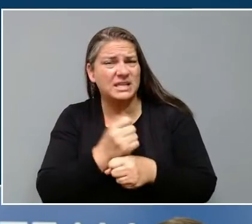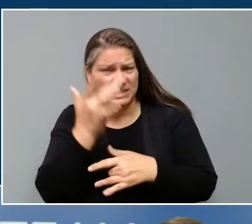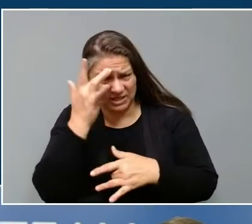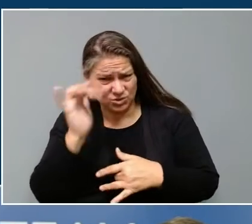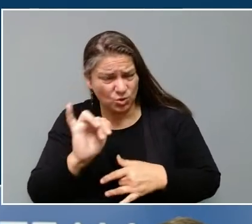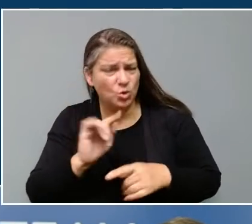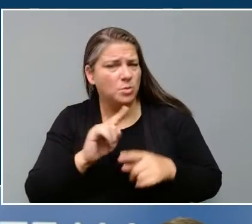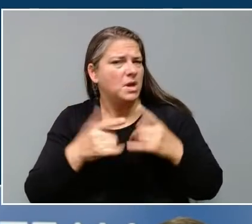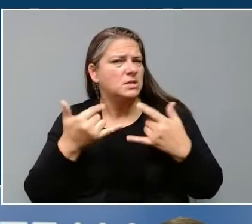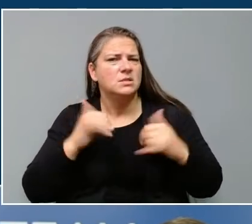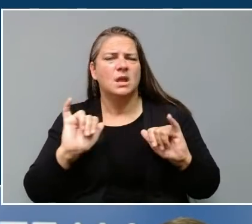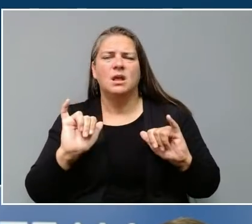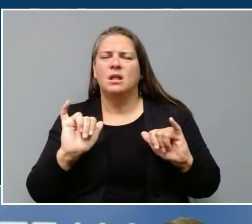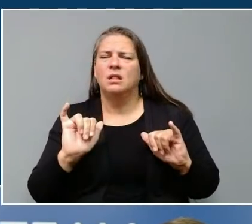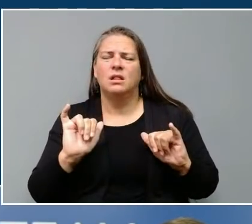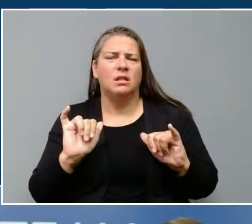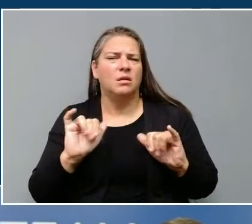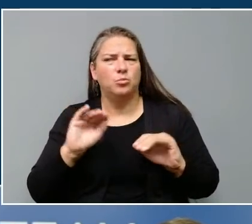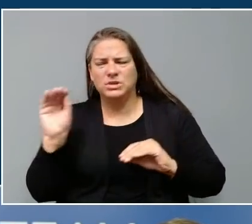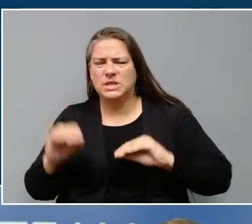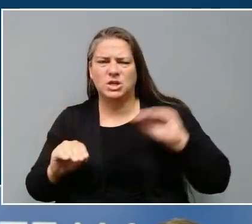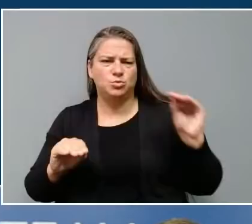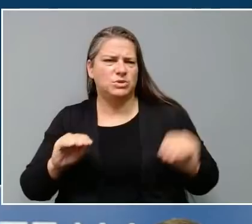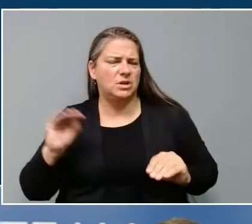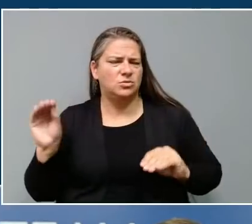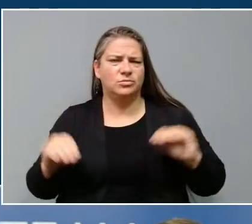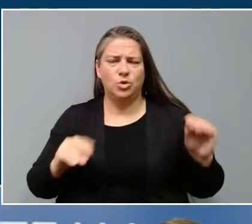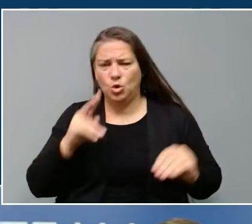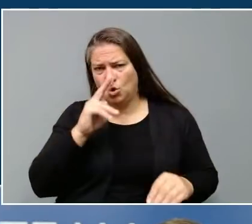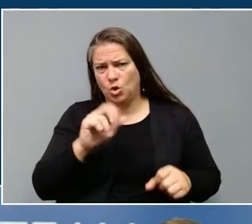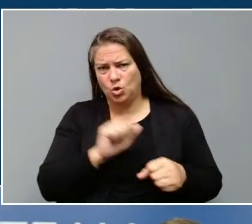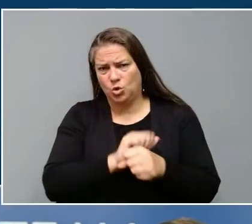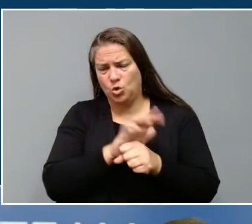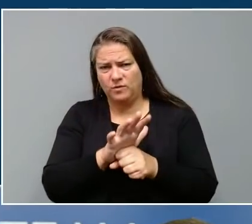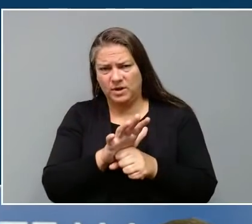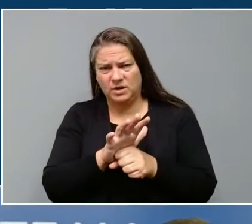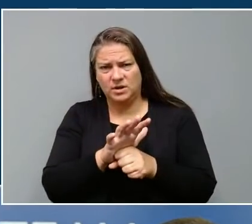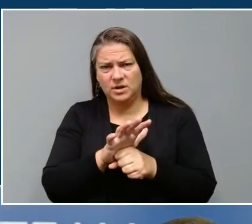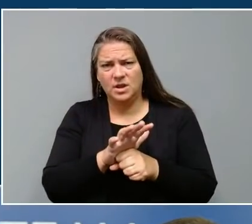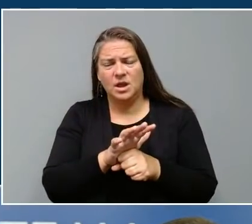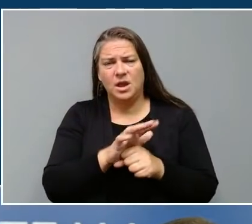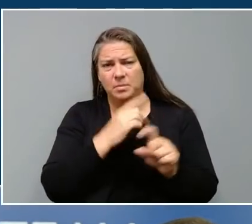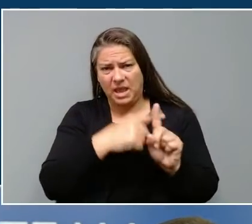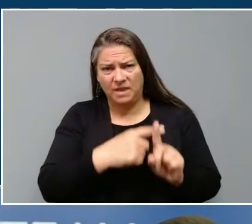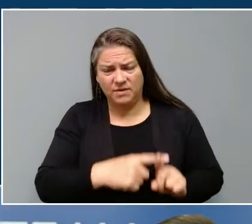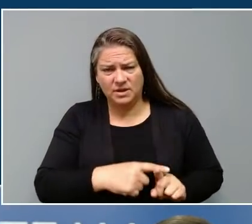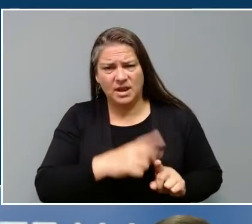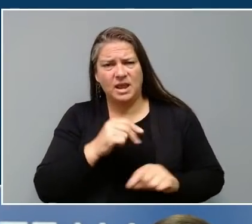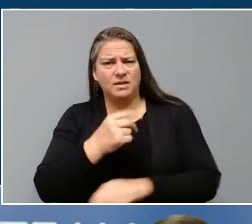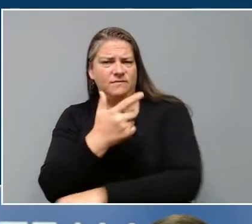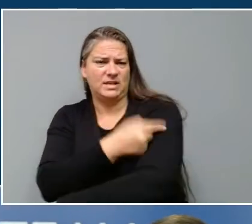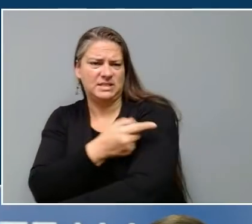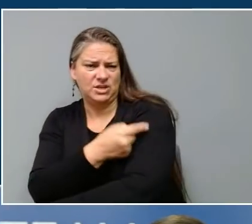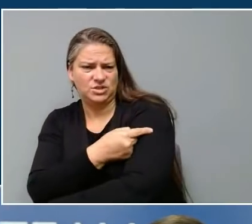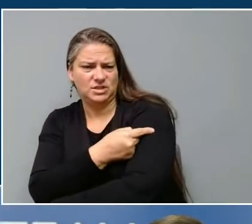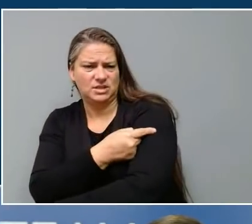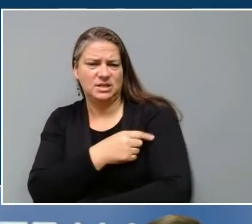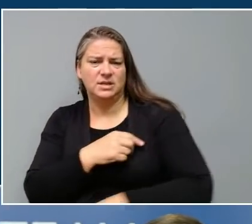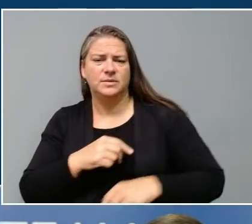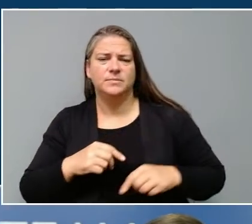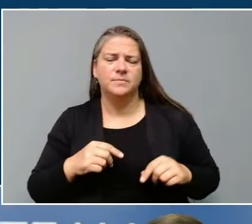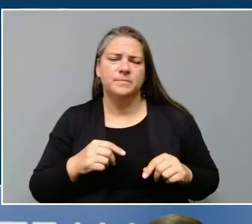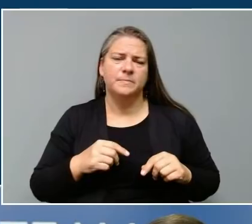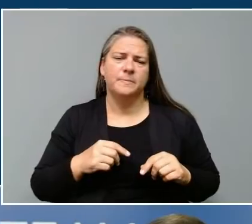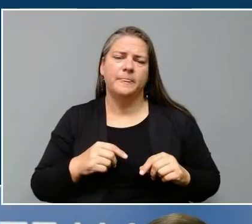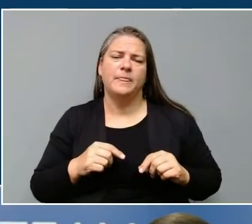with vaccinated individuals. Let's look at the rate of COVID-19 cases and vaccinations. 6 times